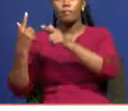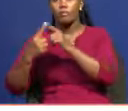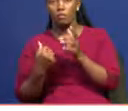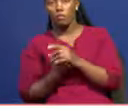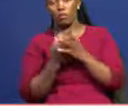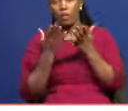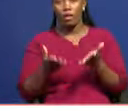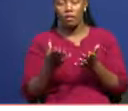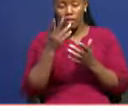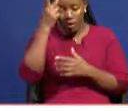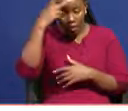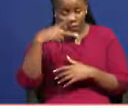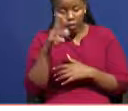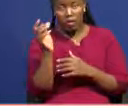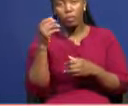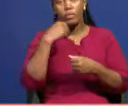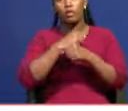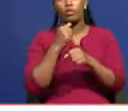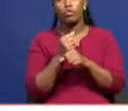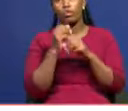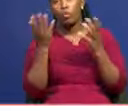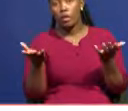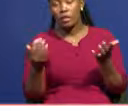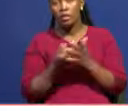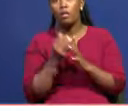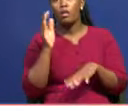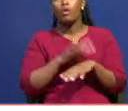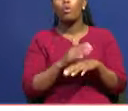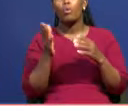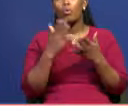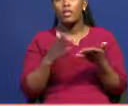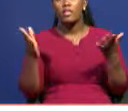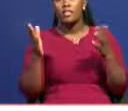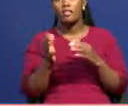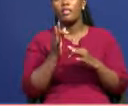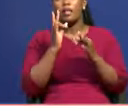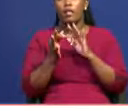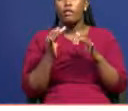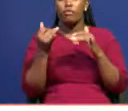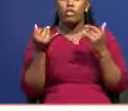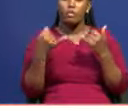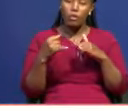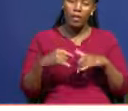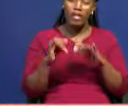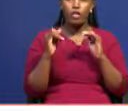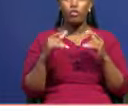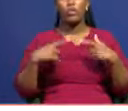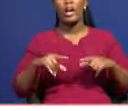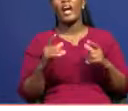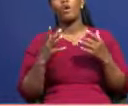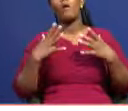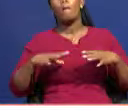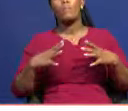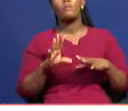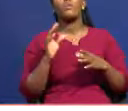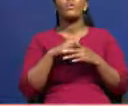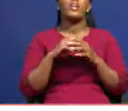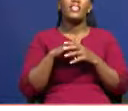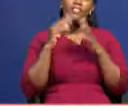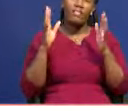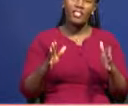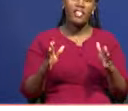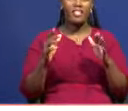is going to do, and is a very good thing when implemented, is that it will give investors and even the general public some bit of stability in terms